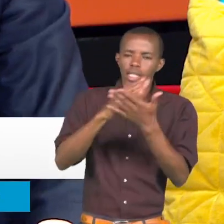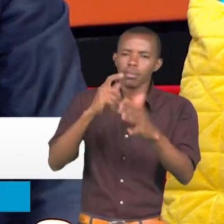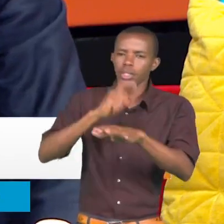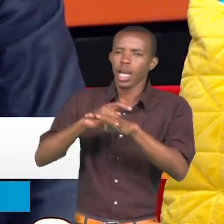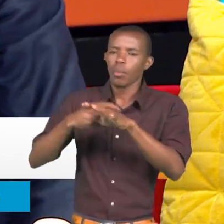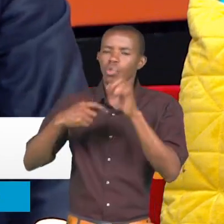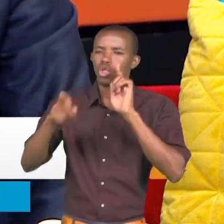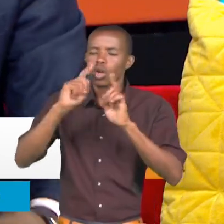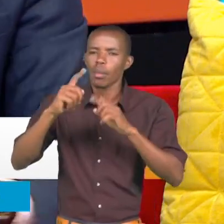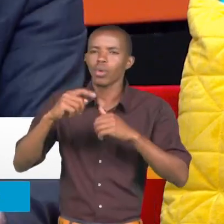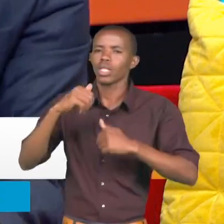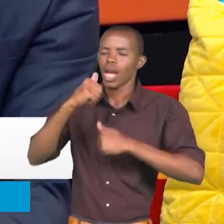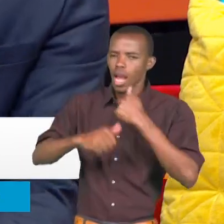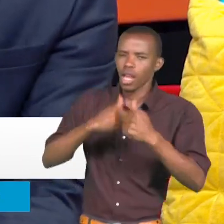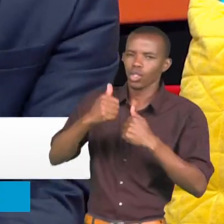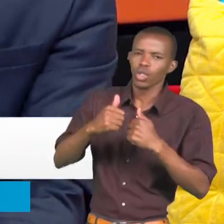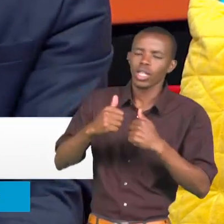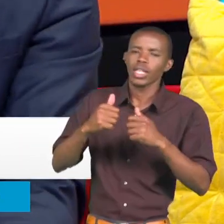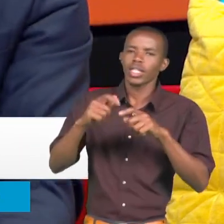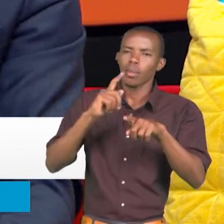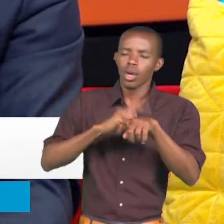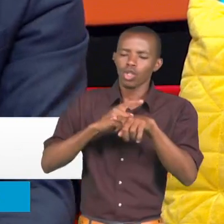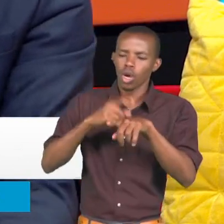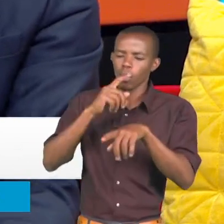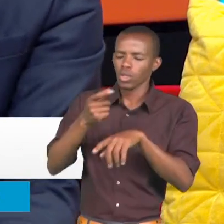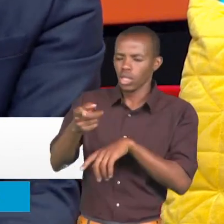about reactions, we talk about, you see, when I talk about PrEP,